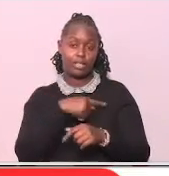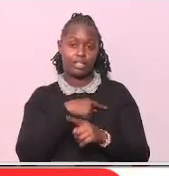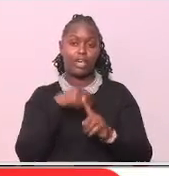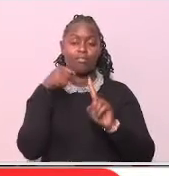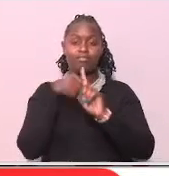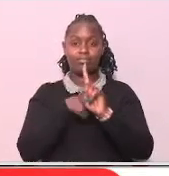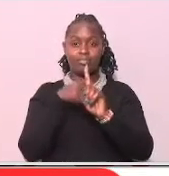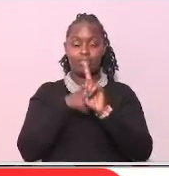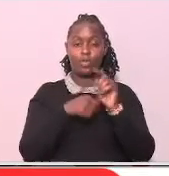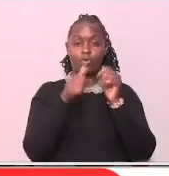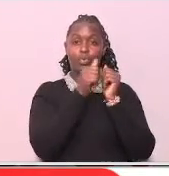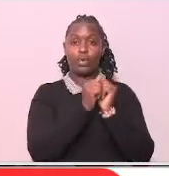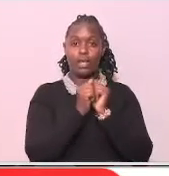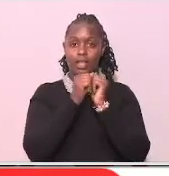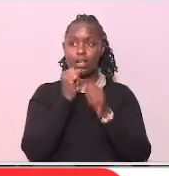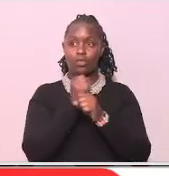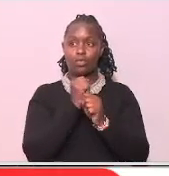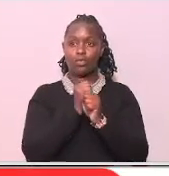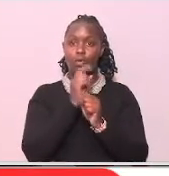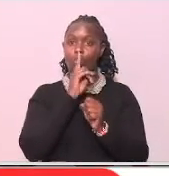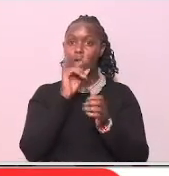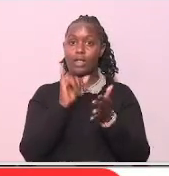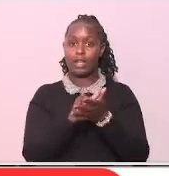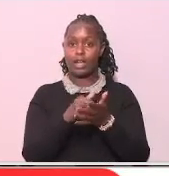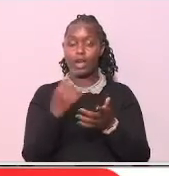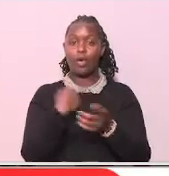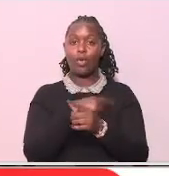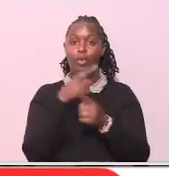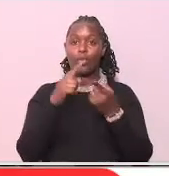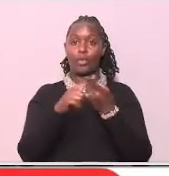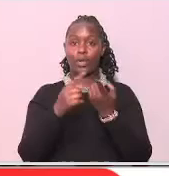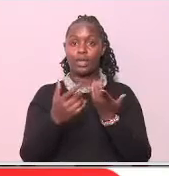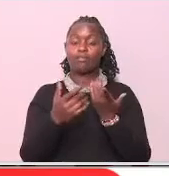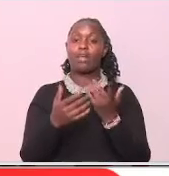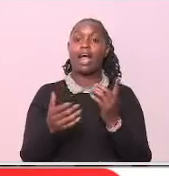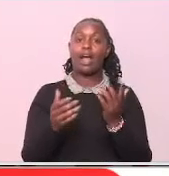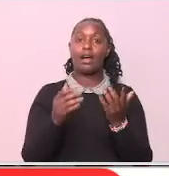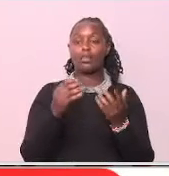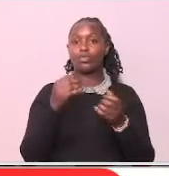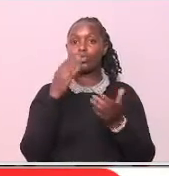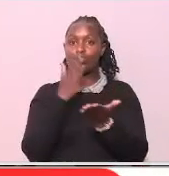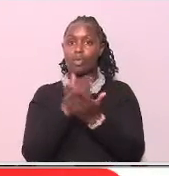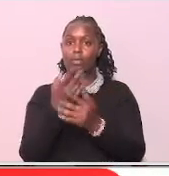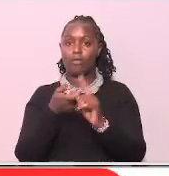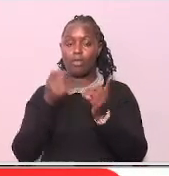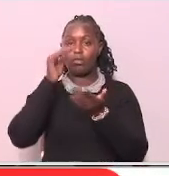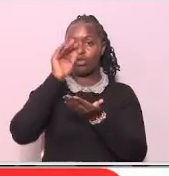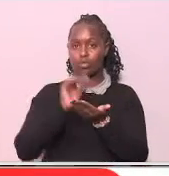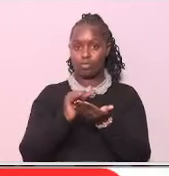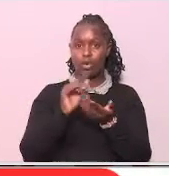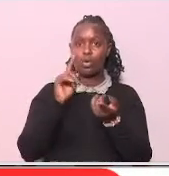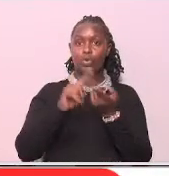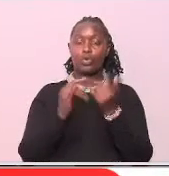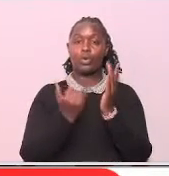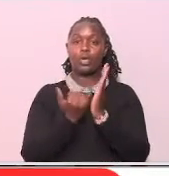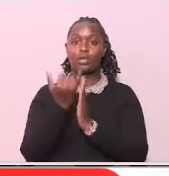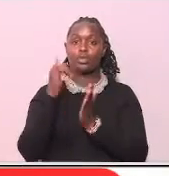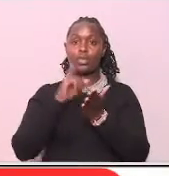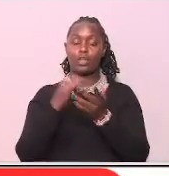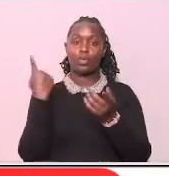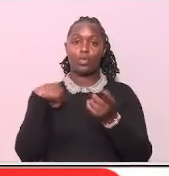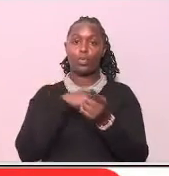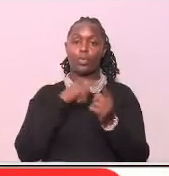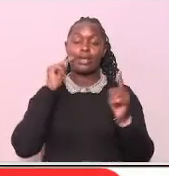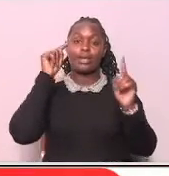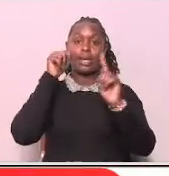our efforts together to ensure that we change it from dropping to increasing so as we're able to meet the target at the year